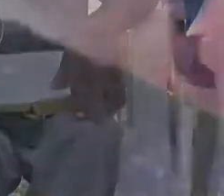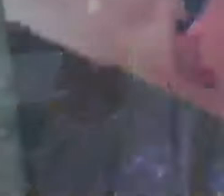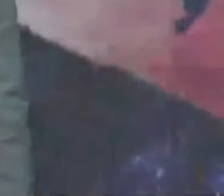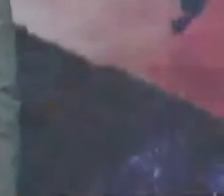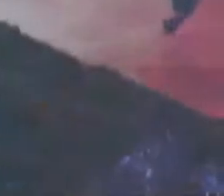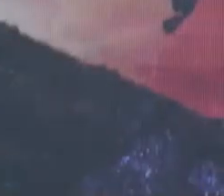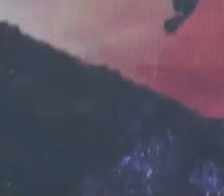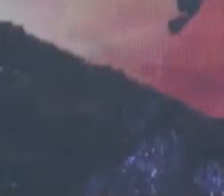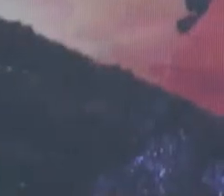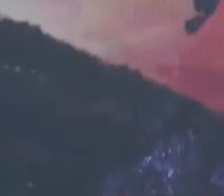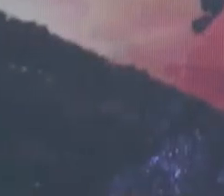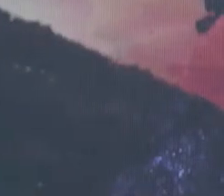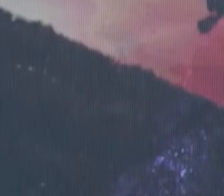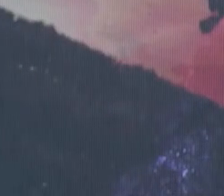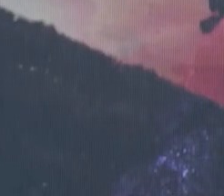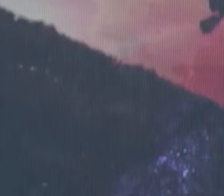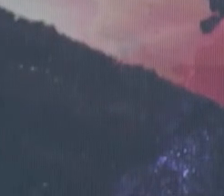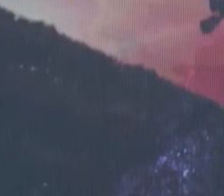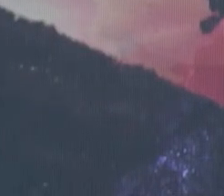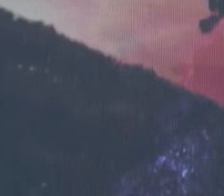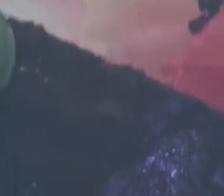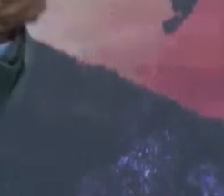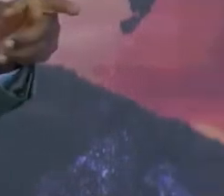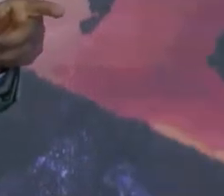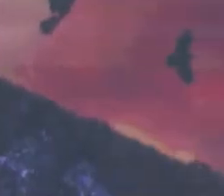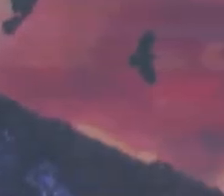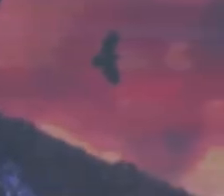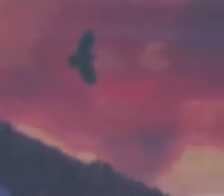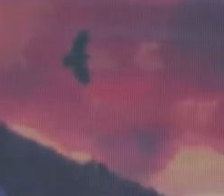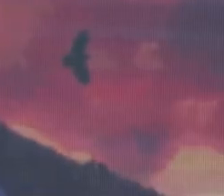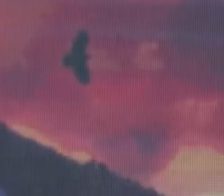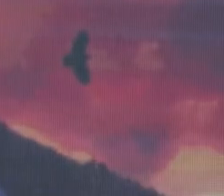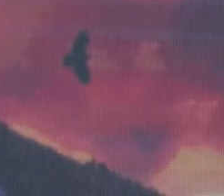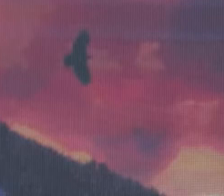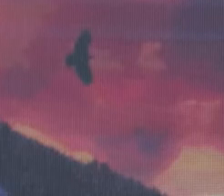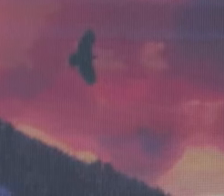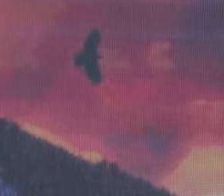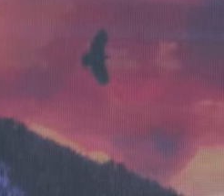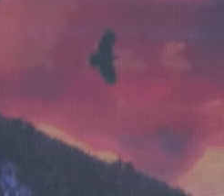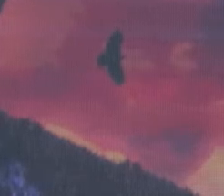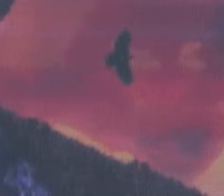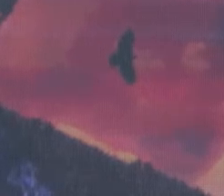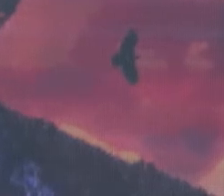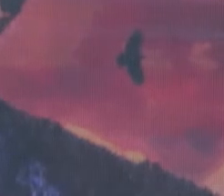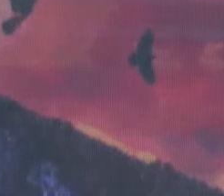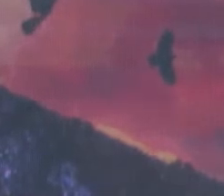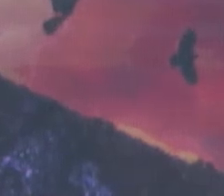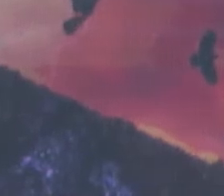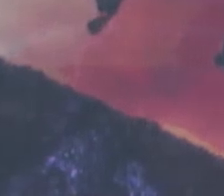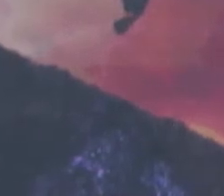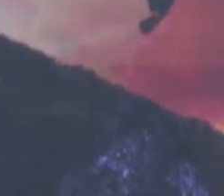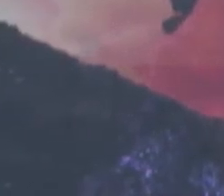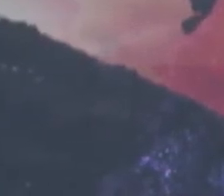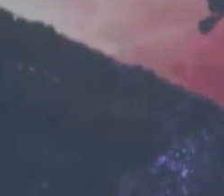ye should obey it in the lusts thereof. That